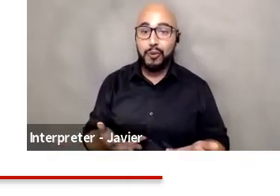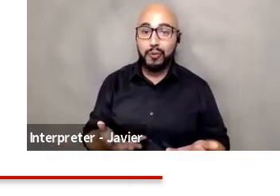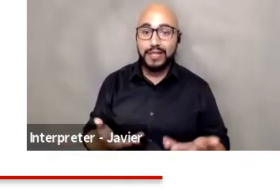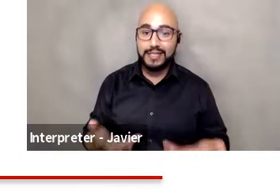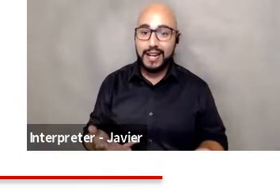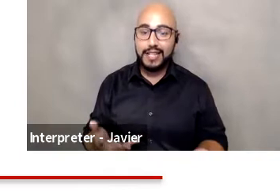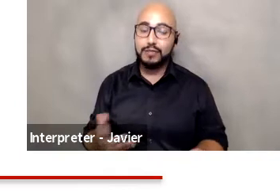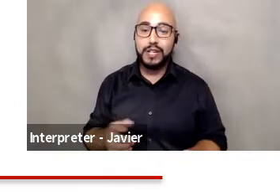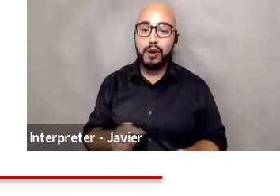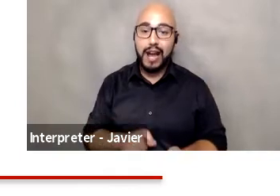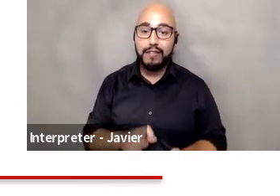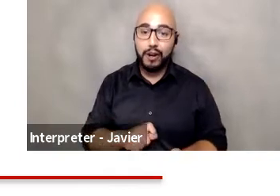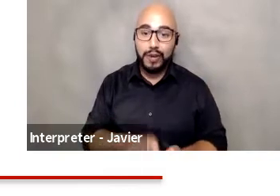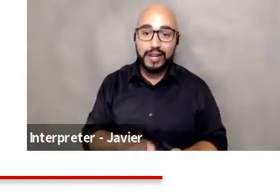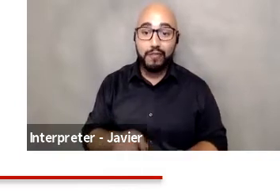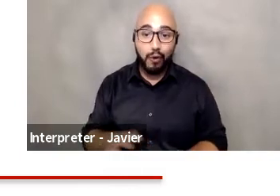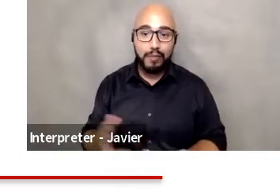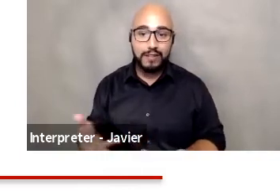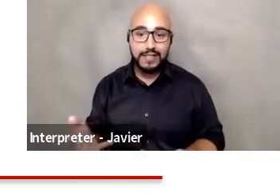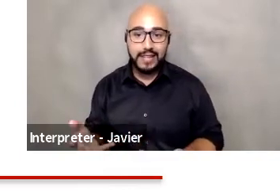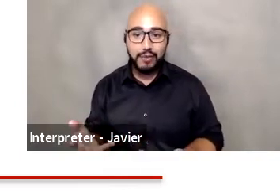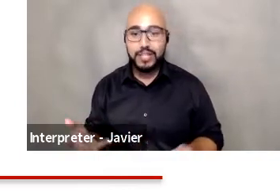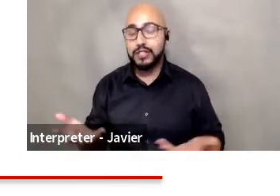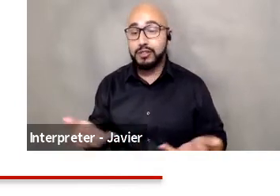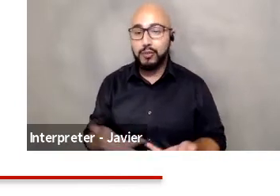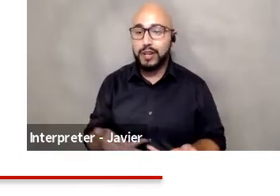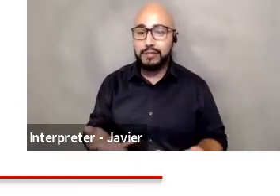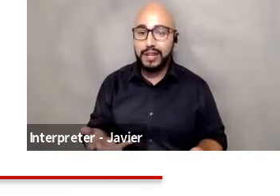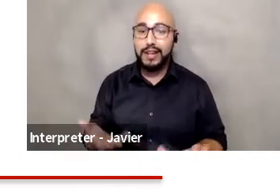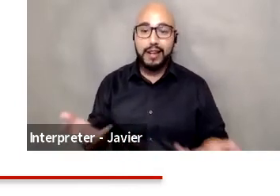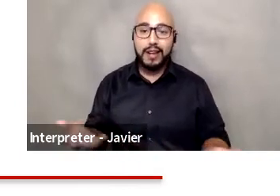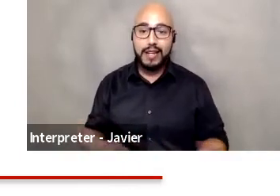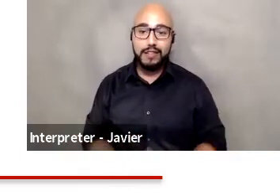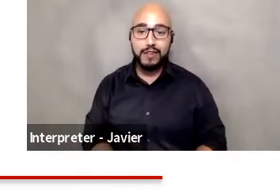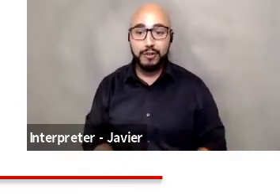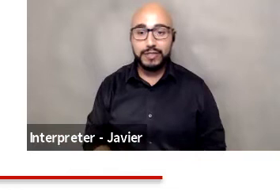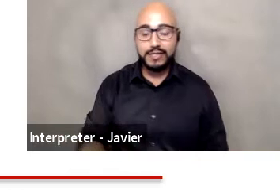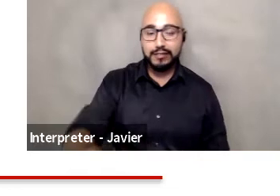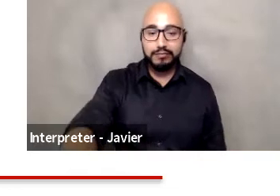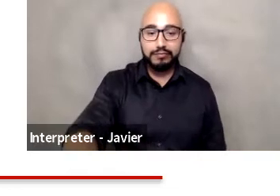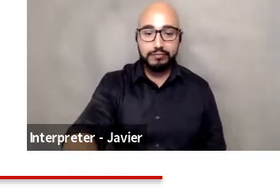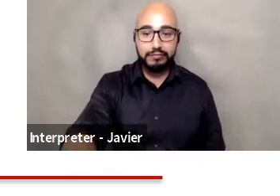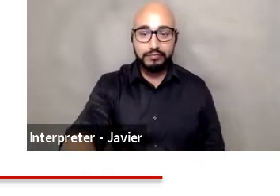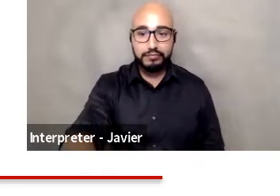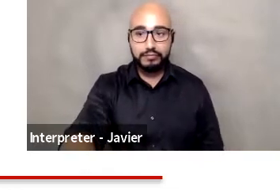to know what the sign is. We don't have a written form of sign language, so there wouldn't be a need for notes.